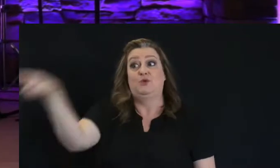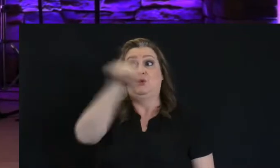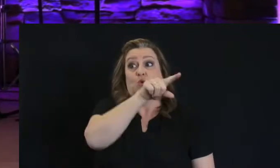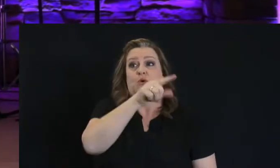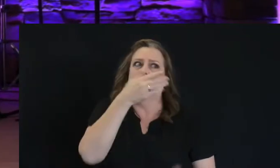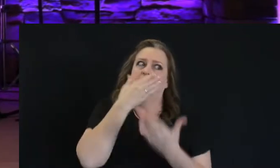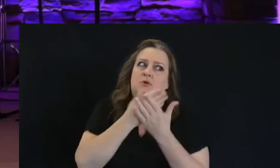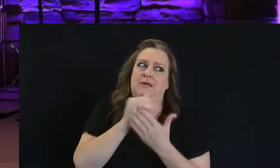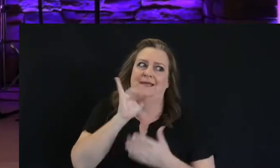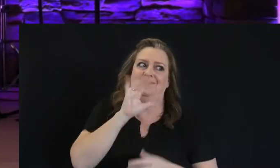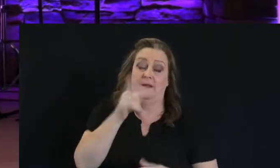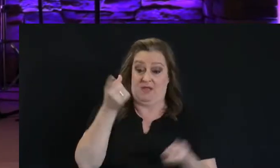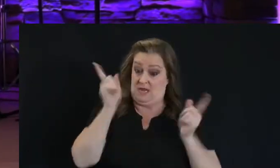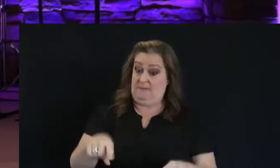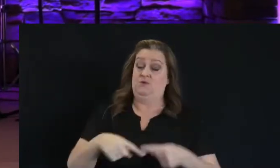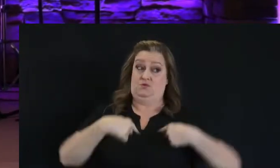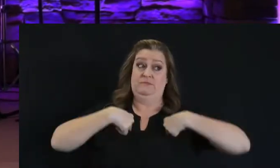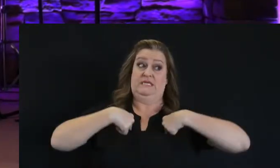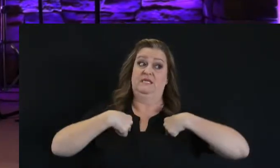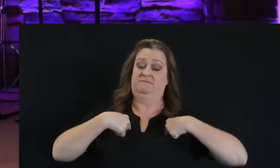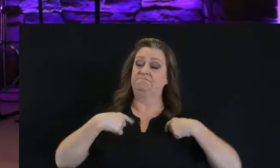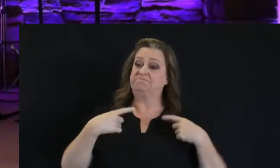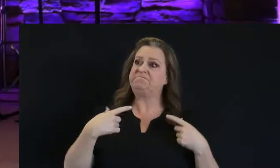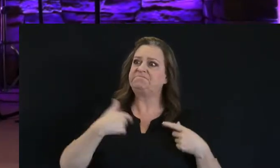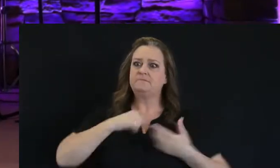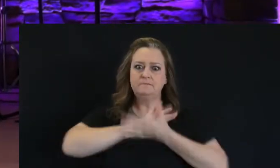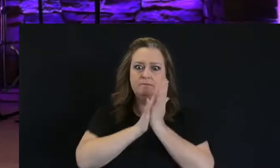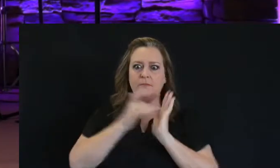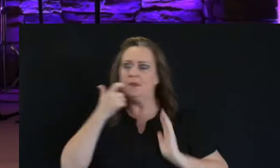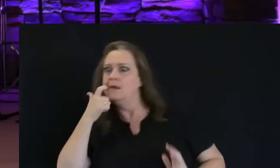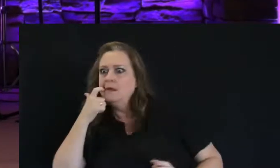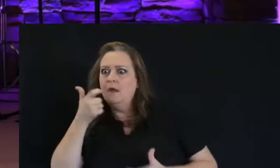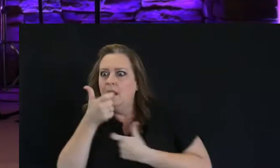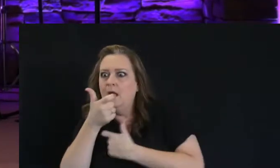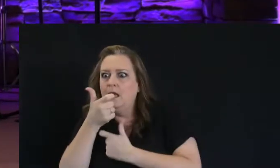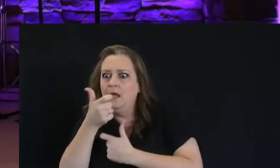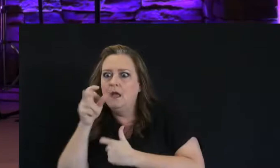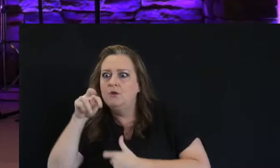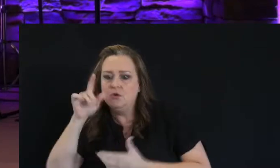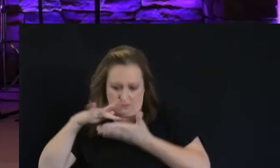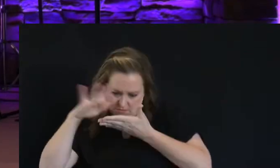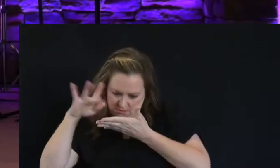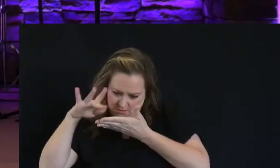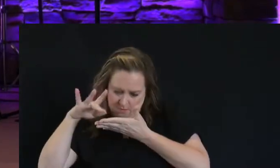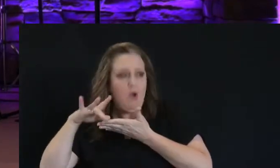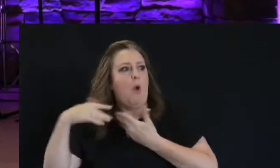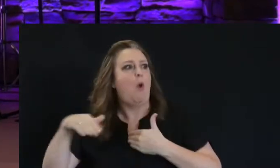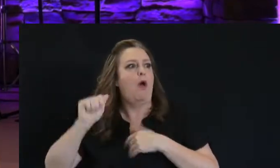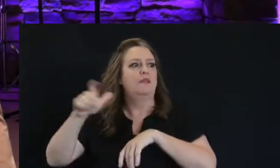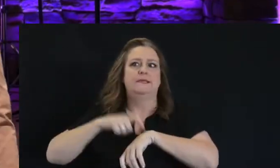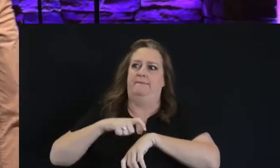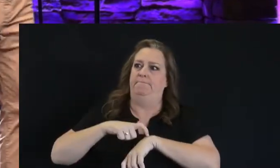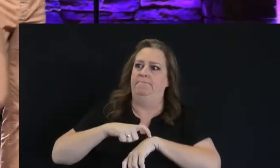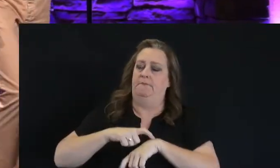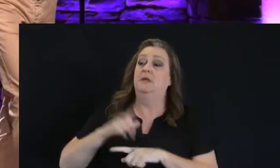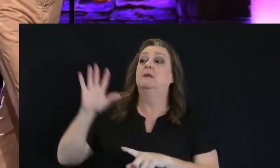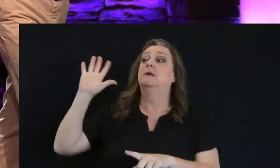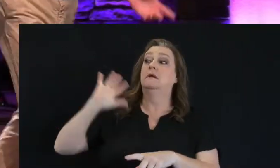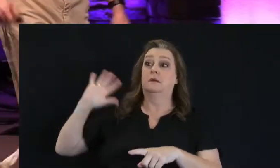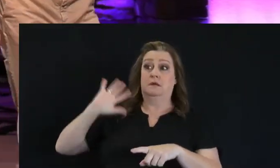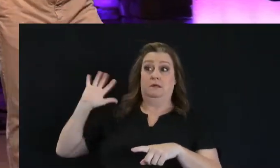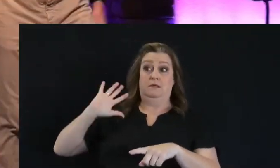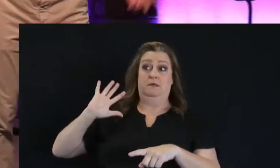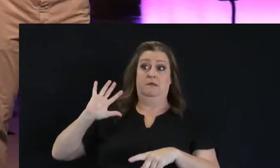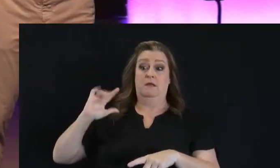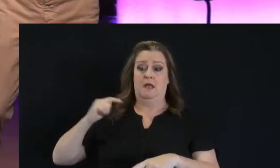good if it's not, but it happened to me where I became just a news junkie. In the old days, and